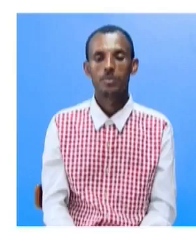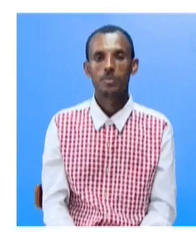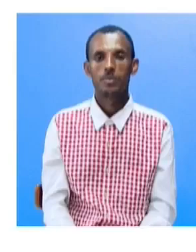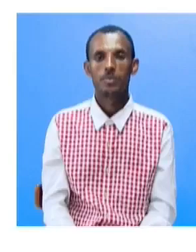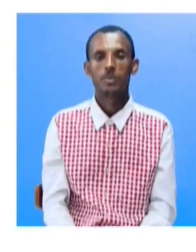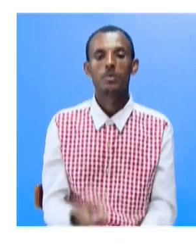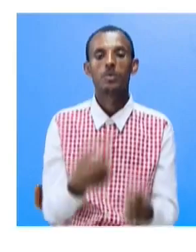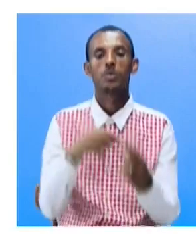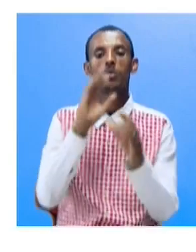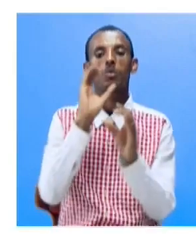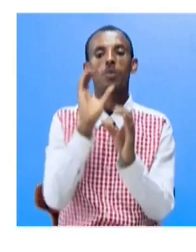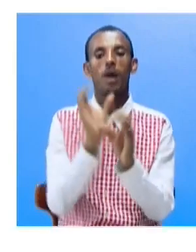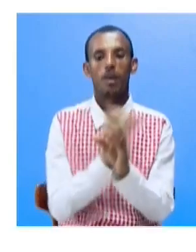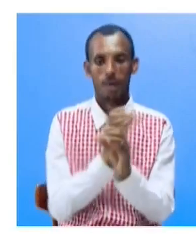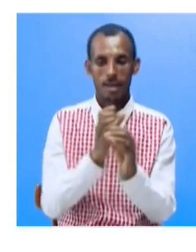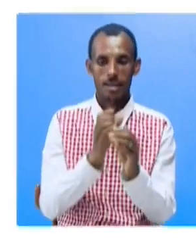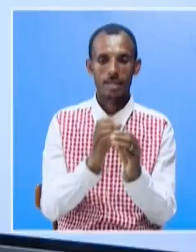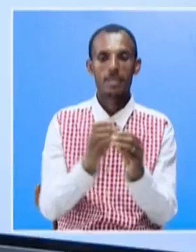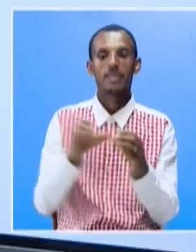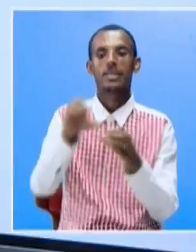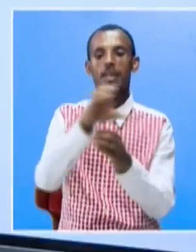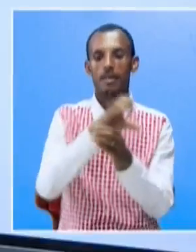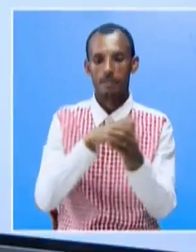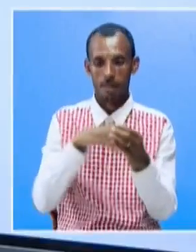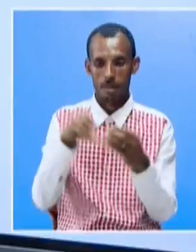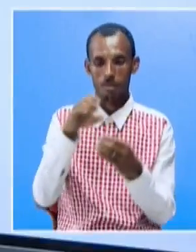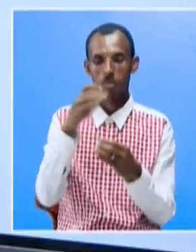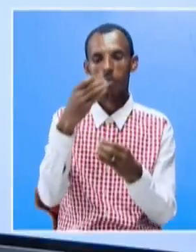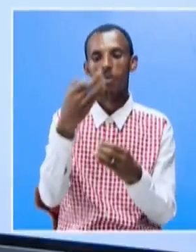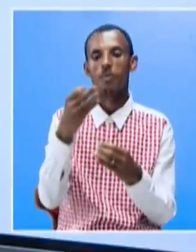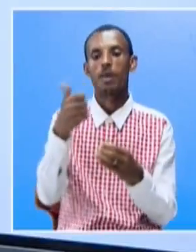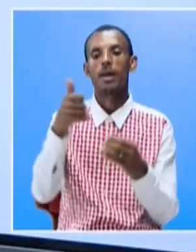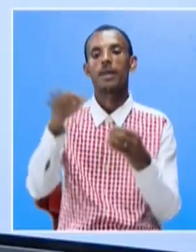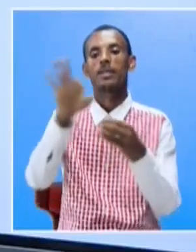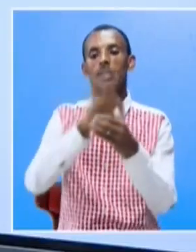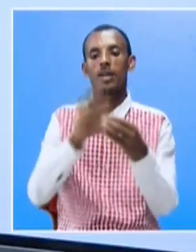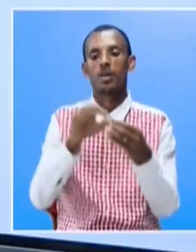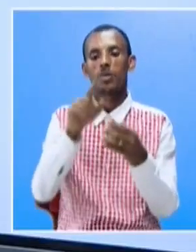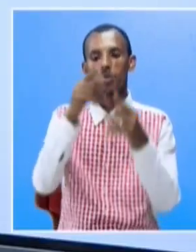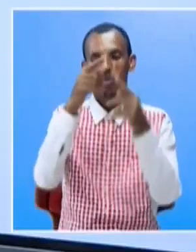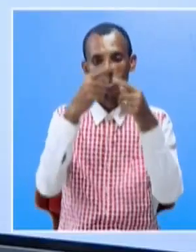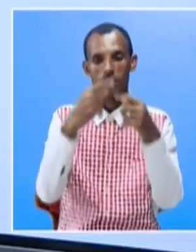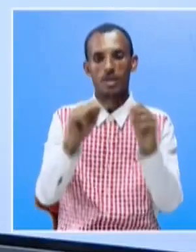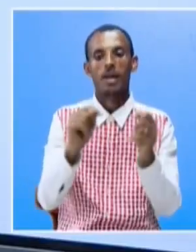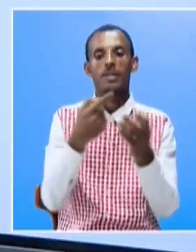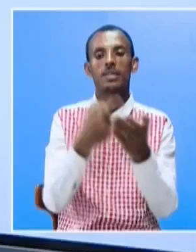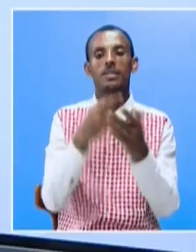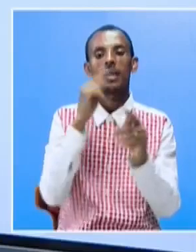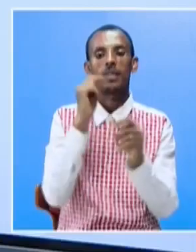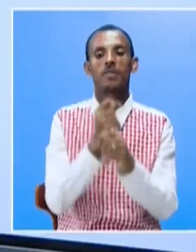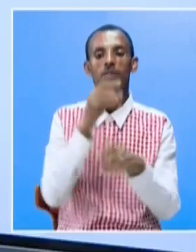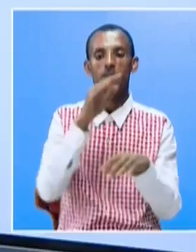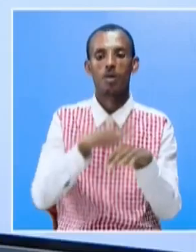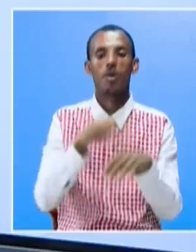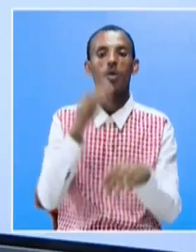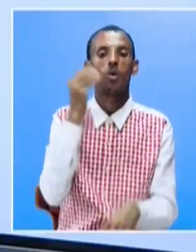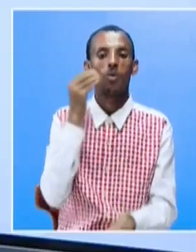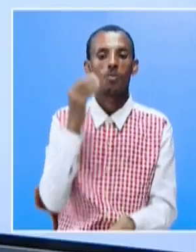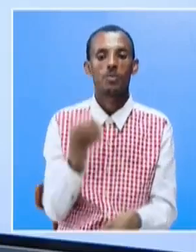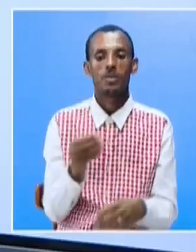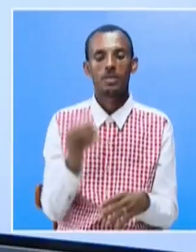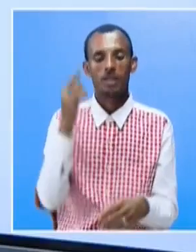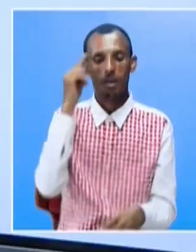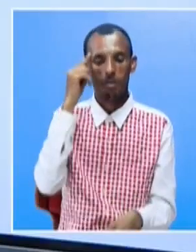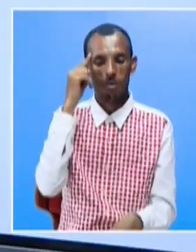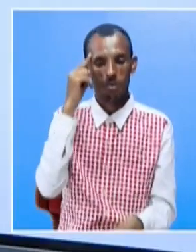to calculate the circumference of a circle, you can try this activity in your home. Suppose